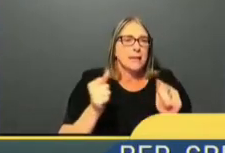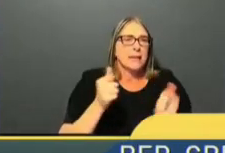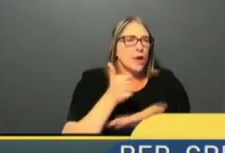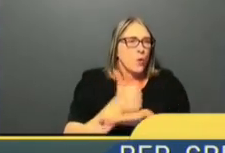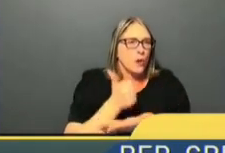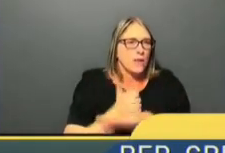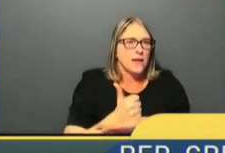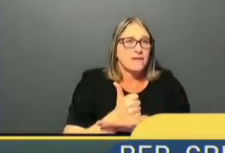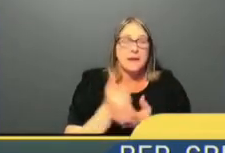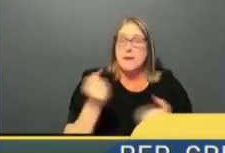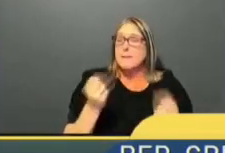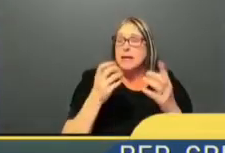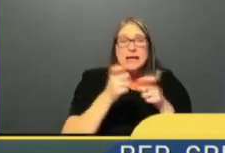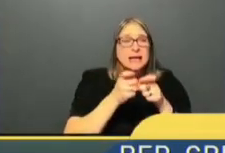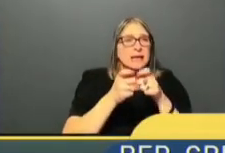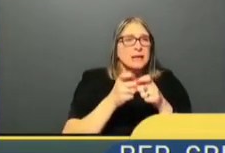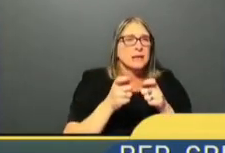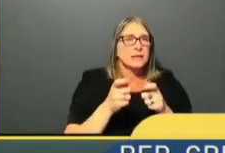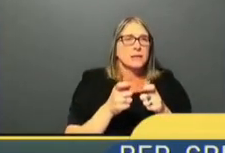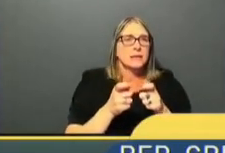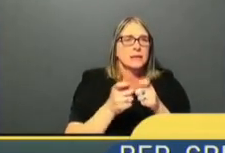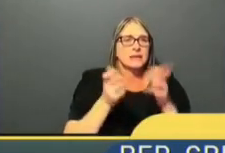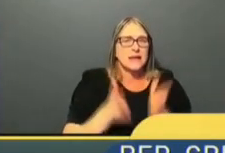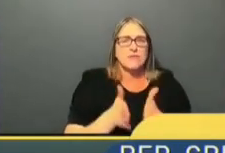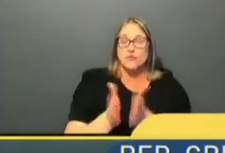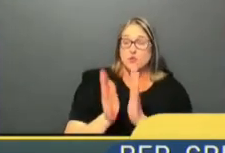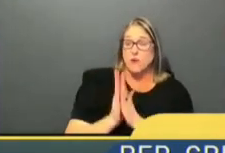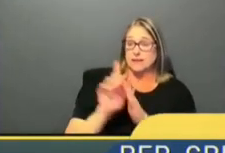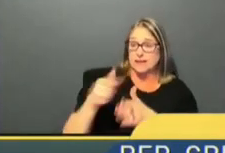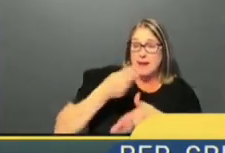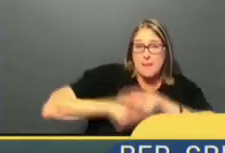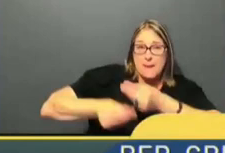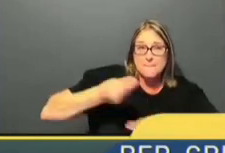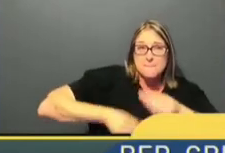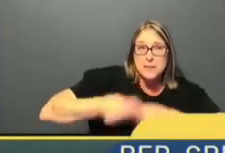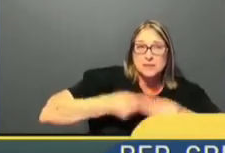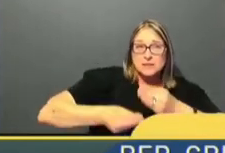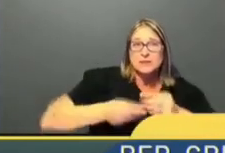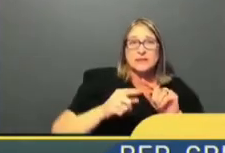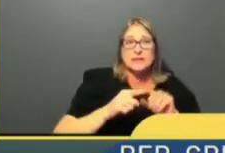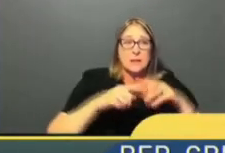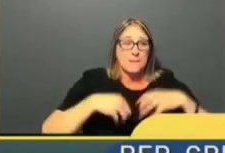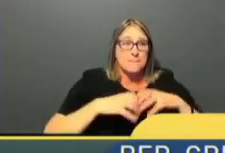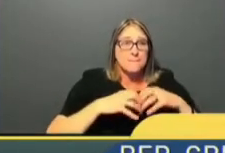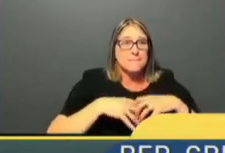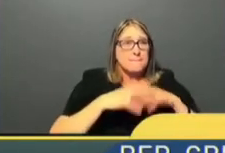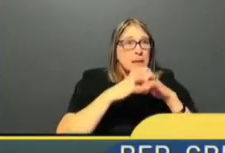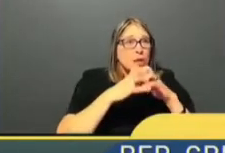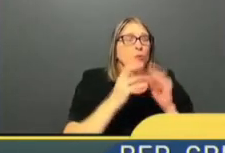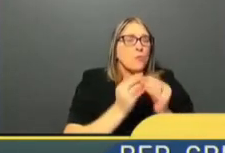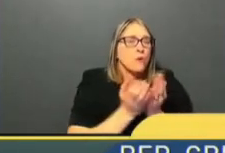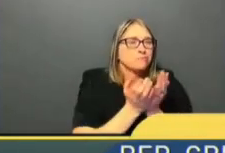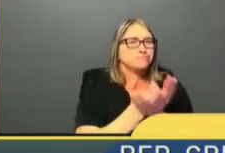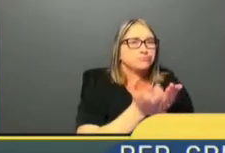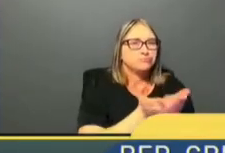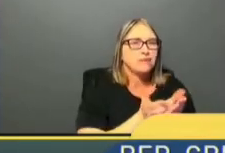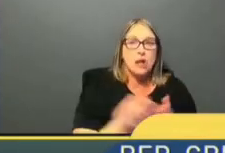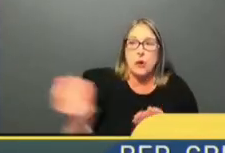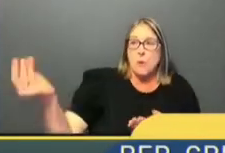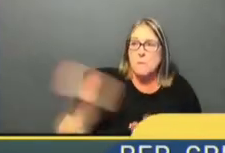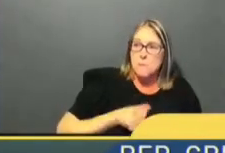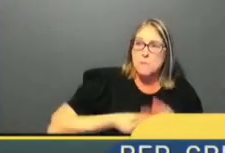governors request in the budget that actually gets to building more vessels, to bringing on more of our ferry